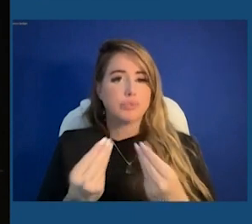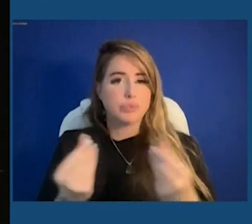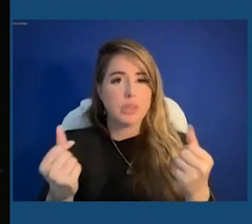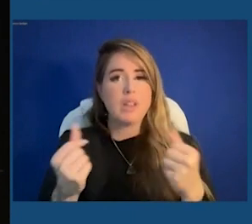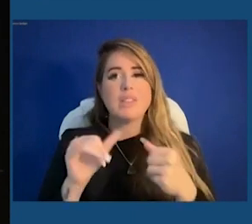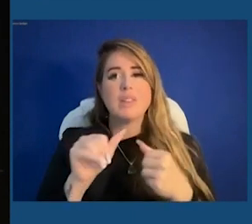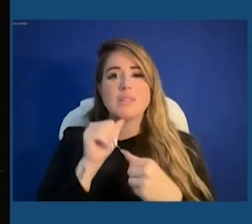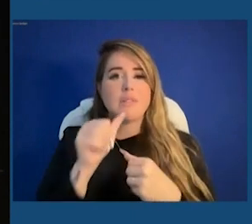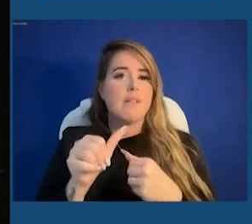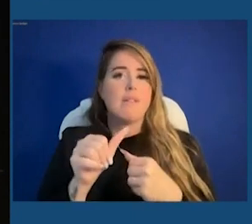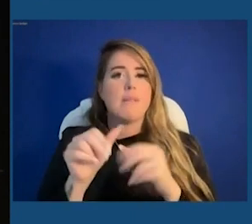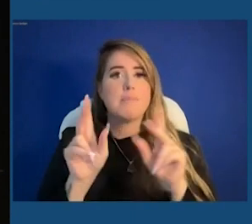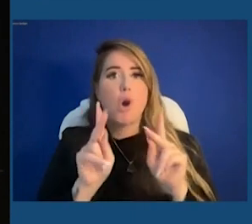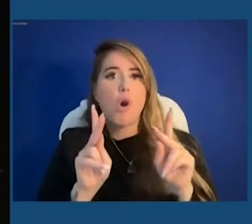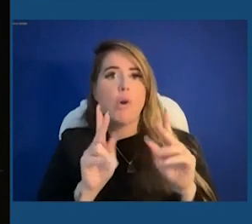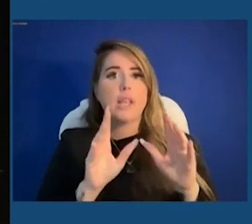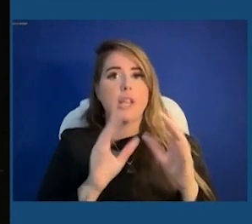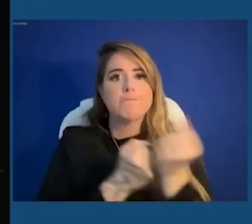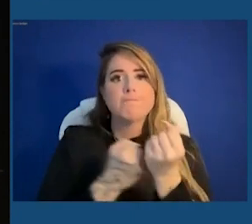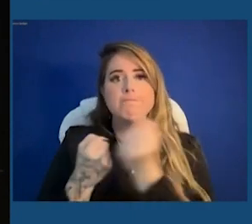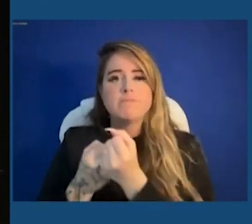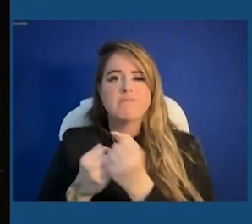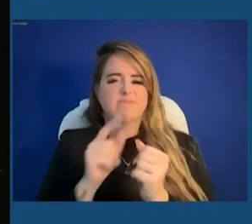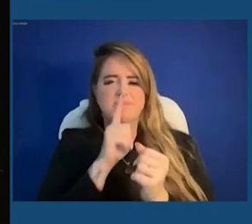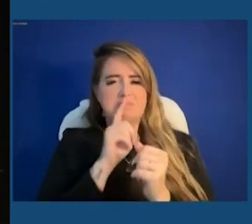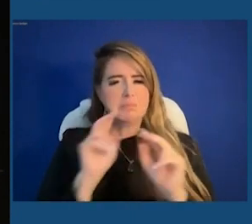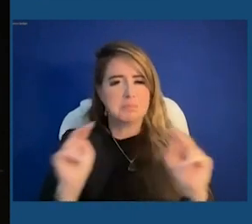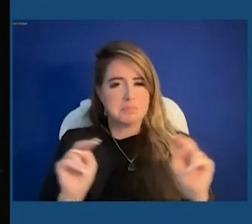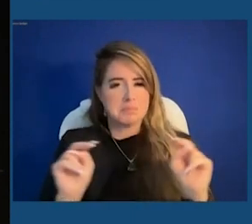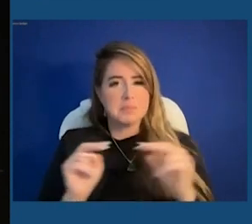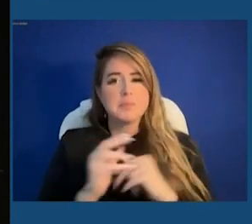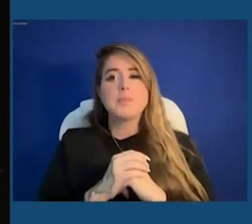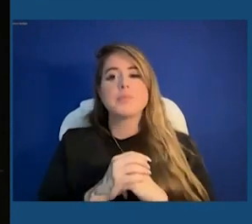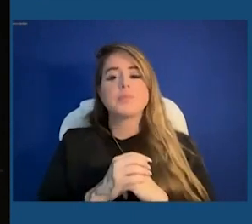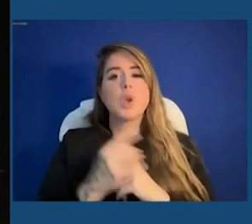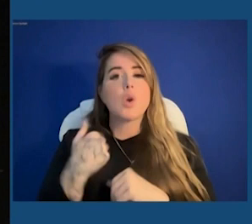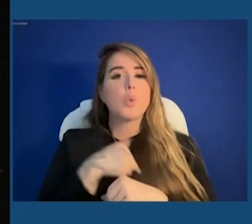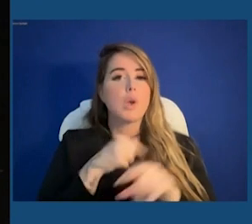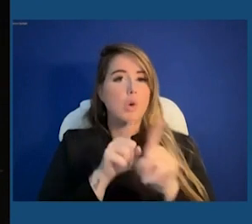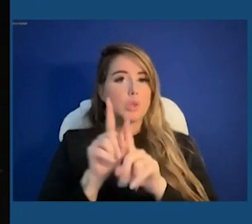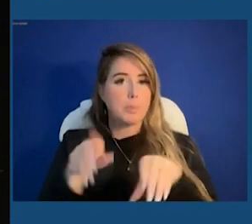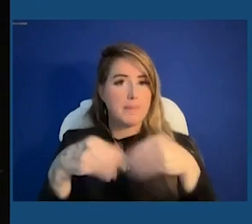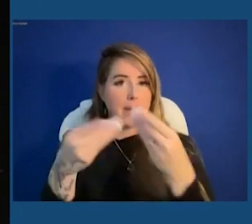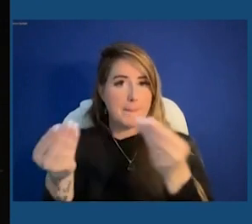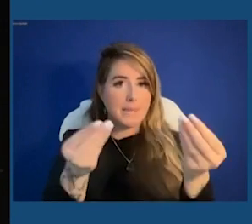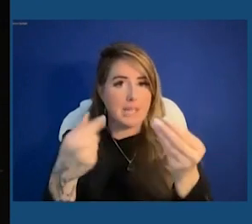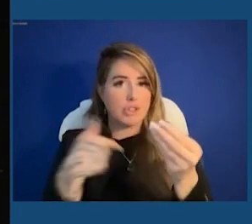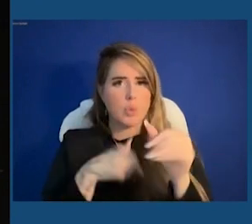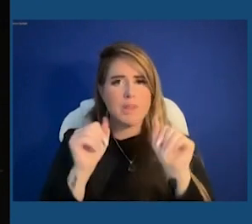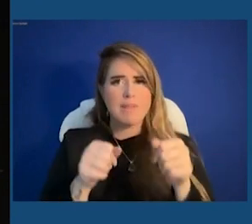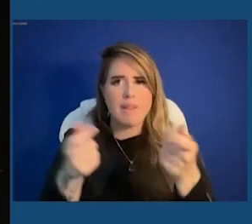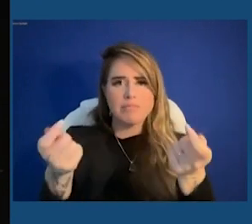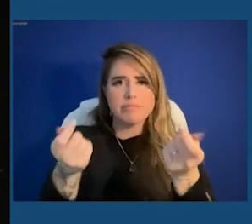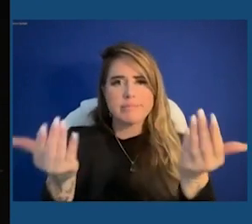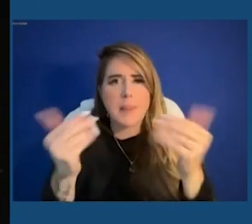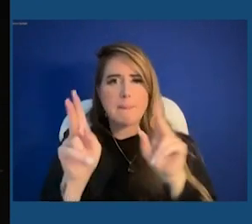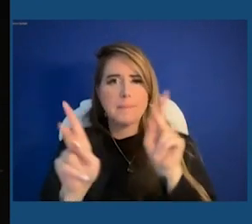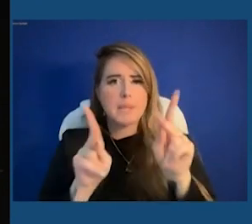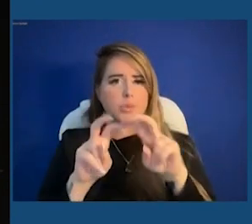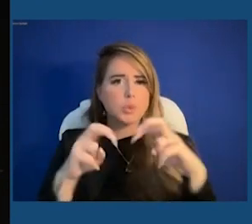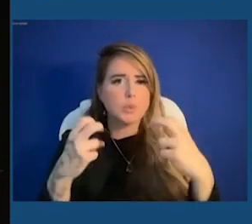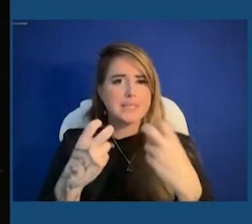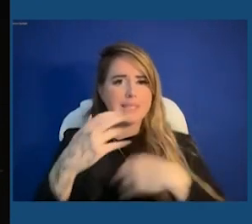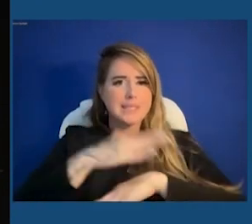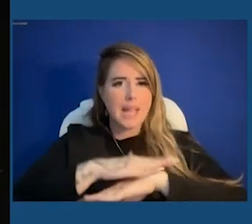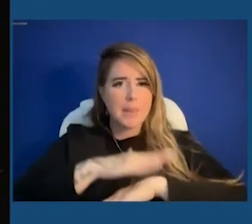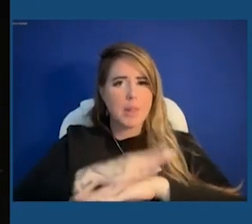partisan meeting. That's something that we can also do. We also provide mediation, where we can actually get people sitting at a table. And